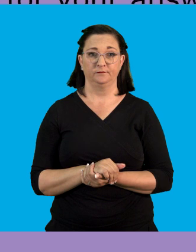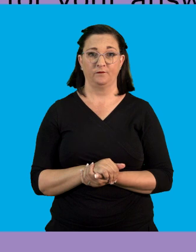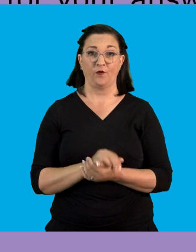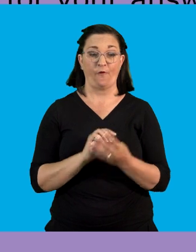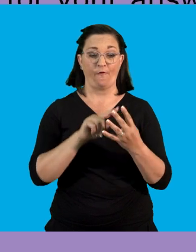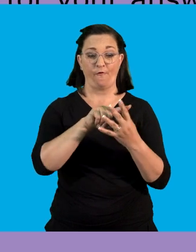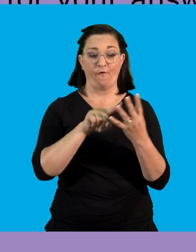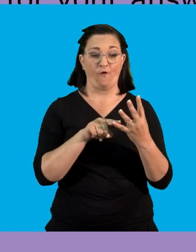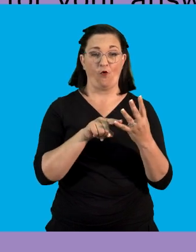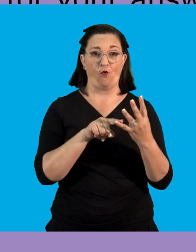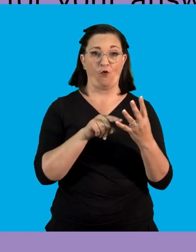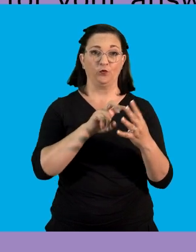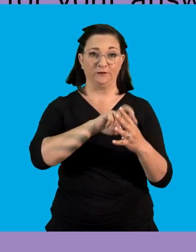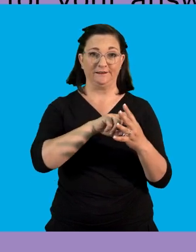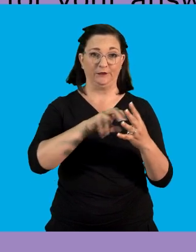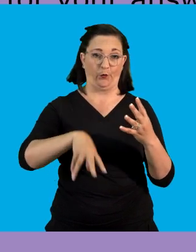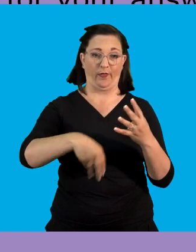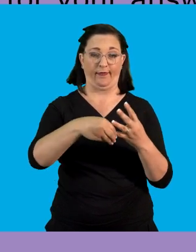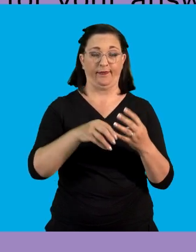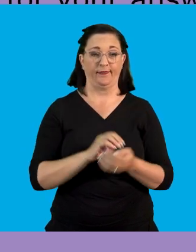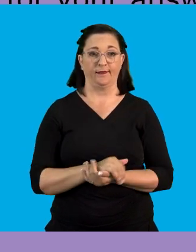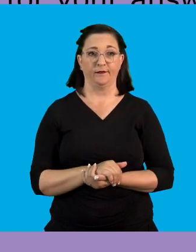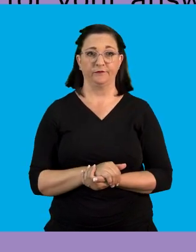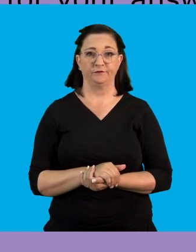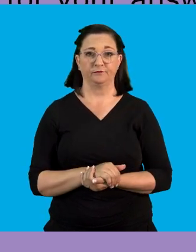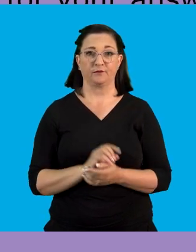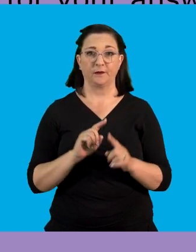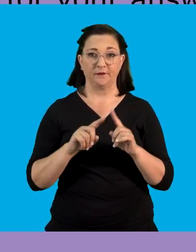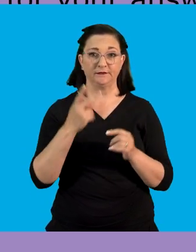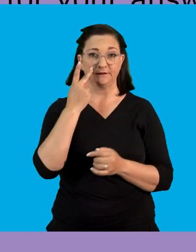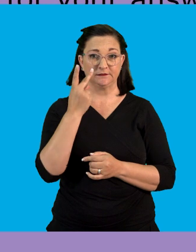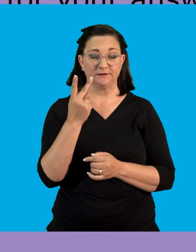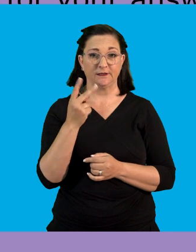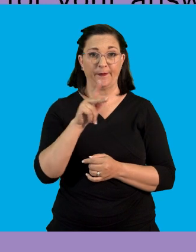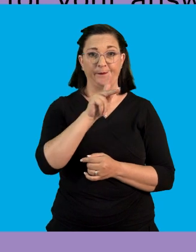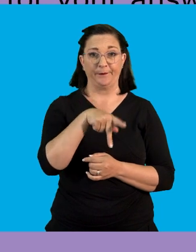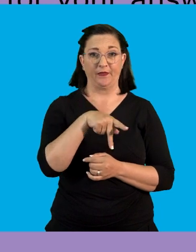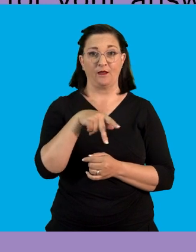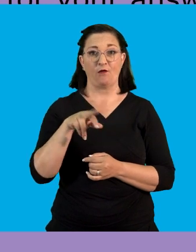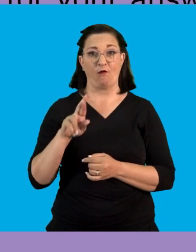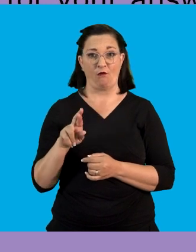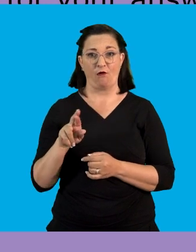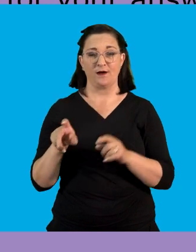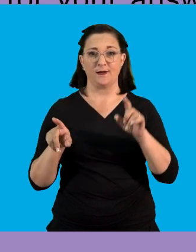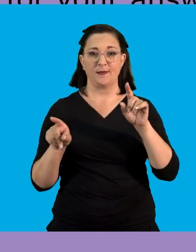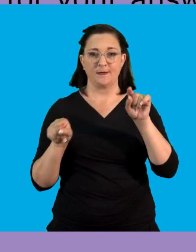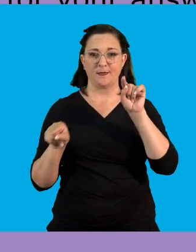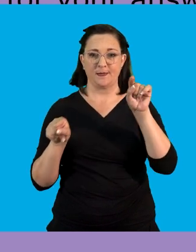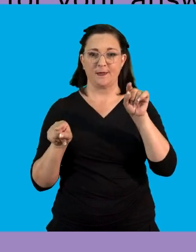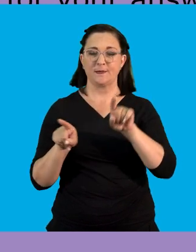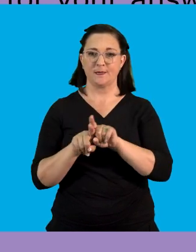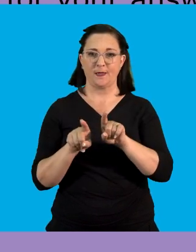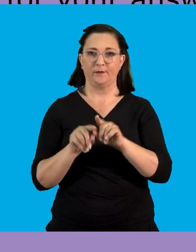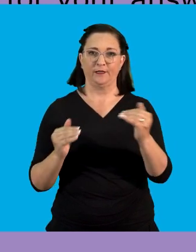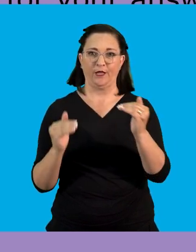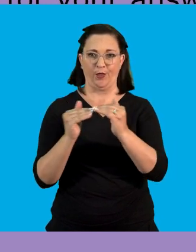add all the 4 angles. Remember the signs that are in the marking. If P and R have the same marking,